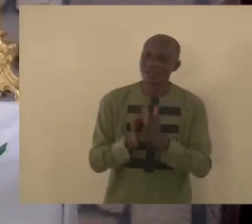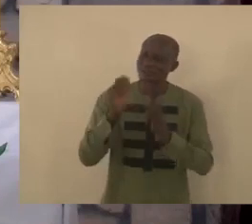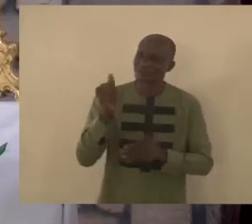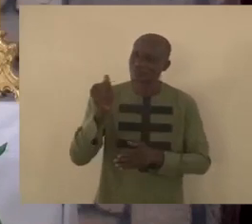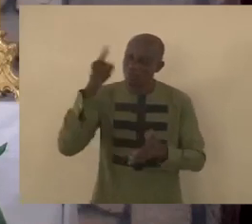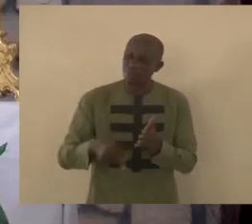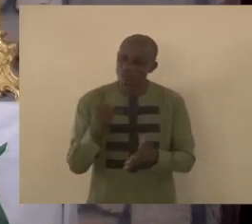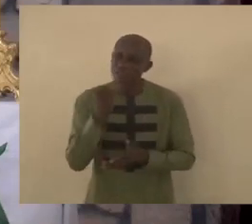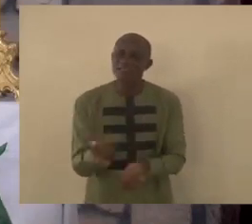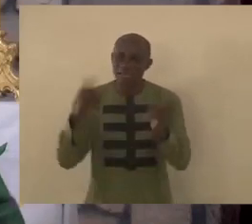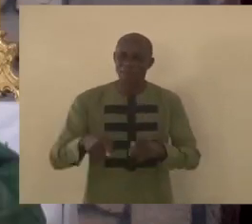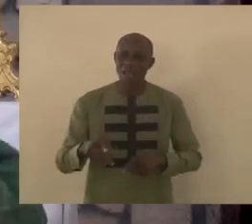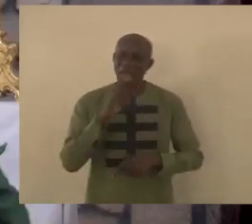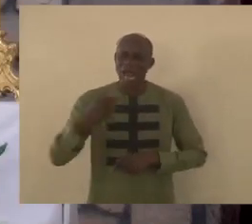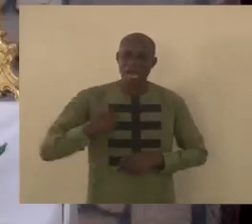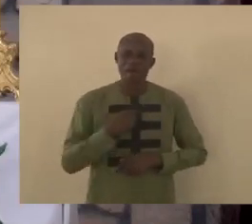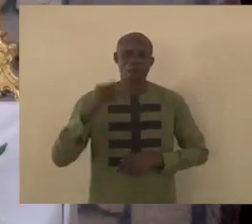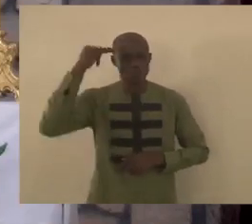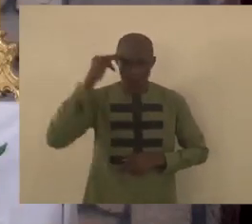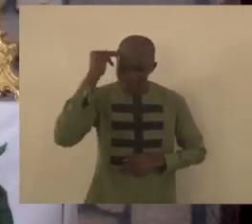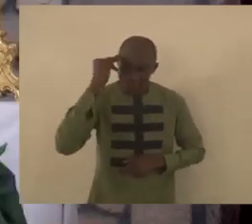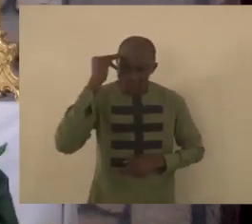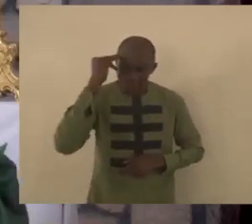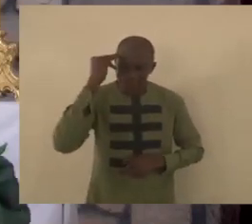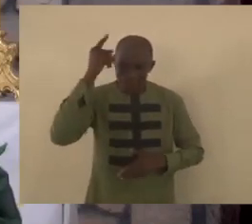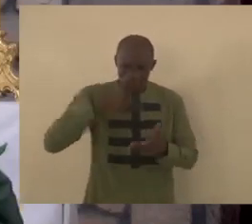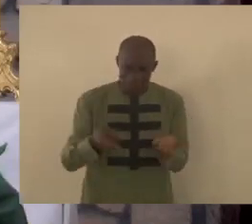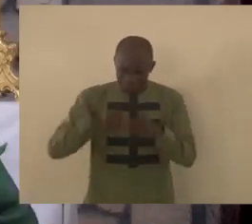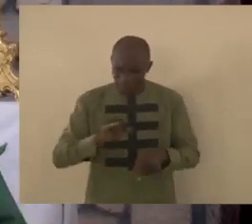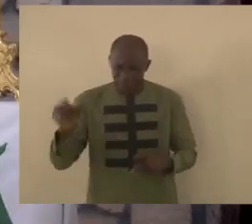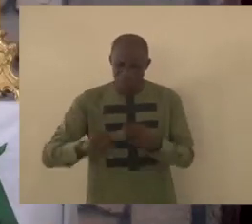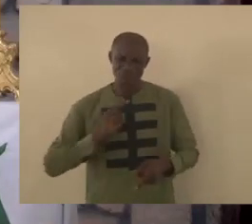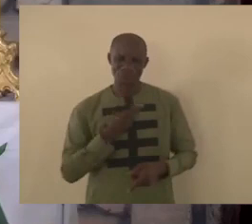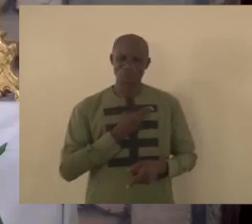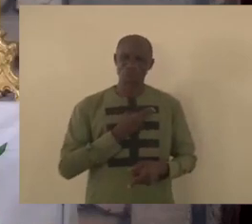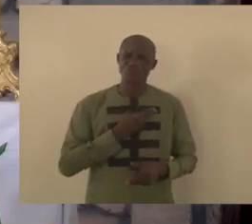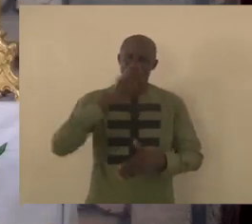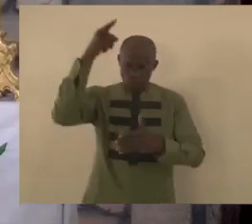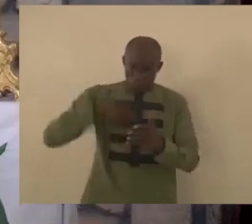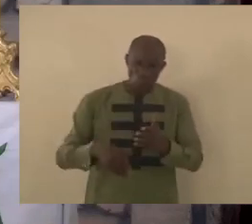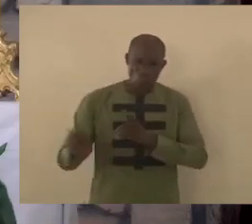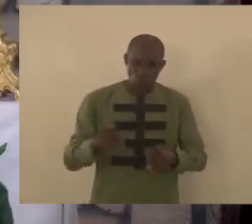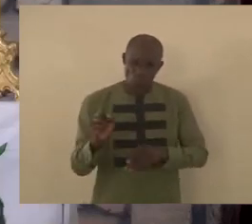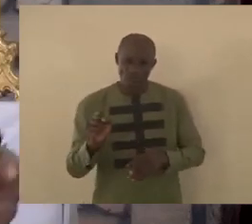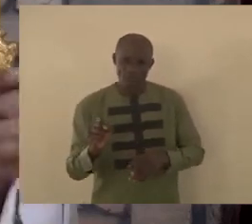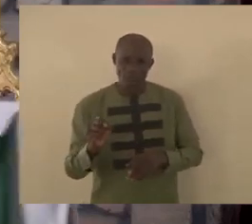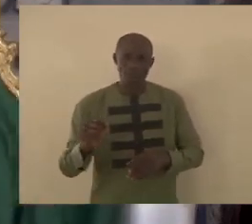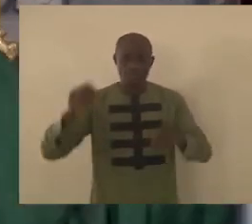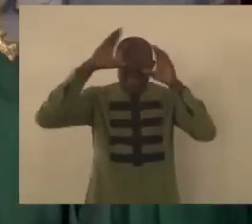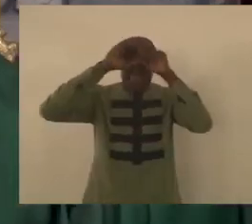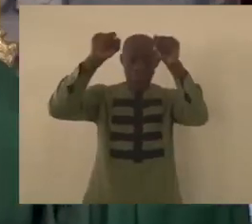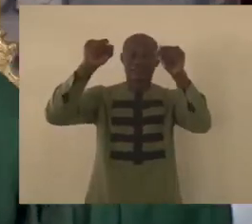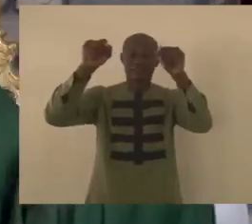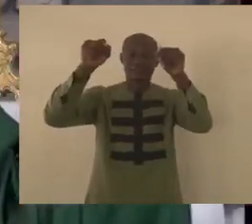And you ask yourself, what is happening? Are we mad? Is something really happening to us? What does the president